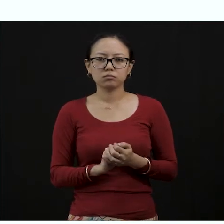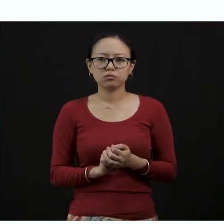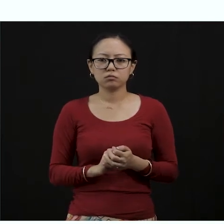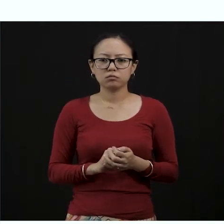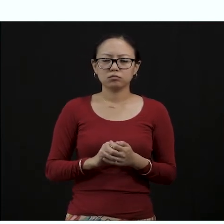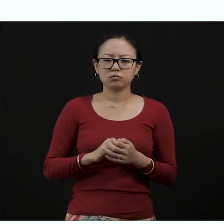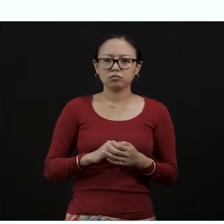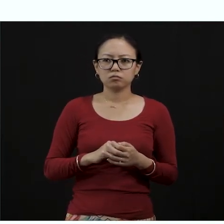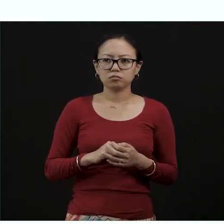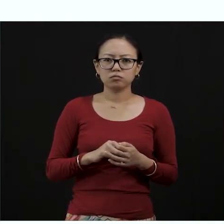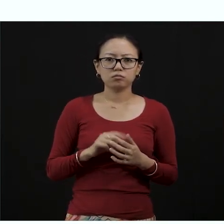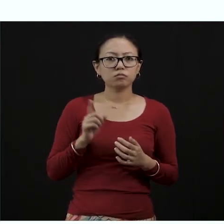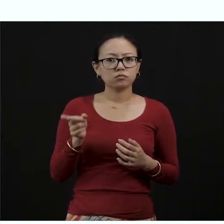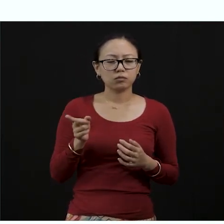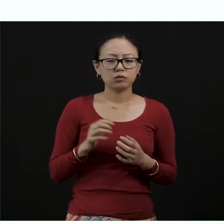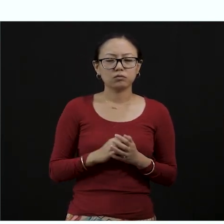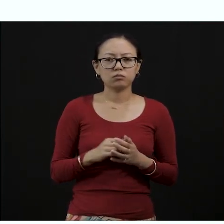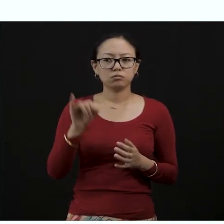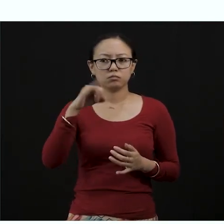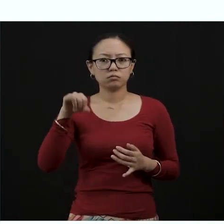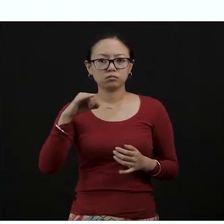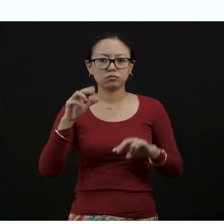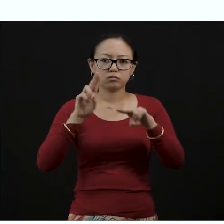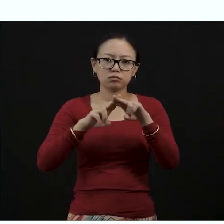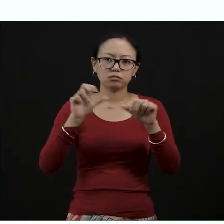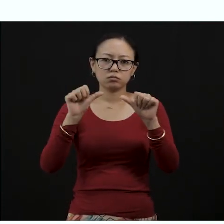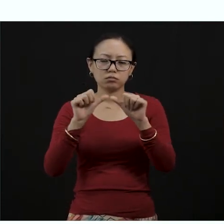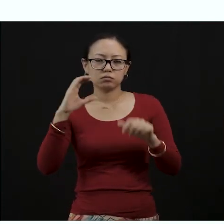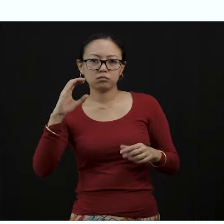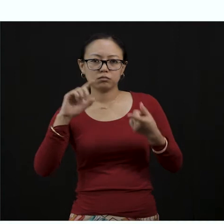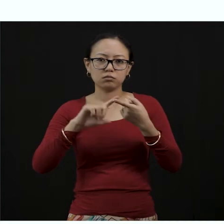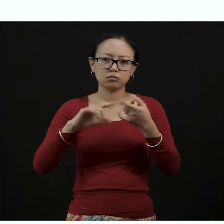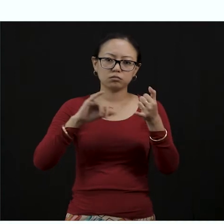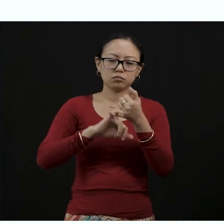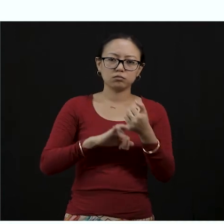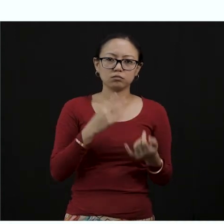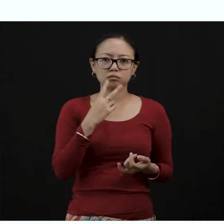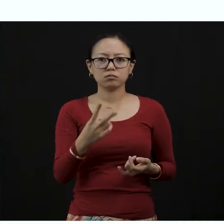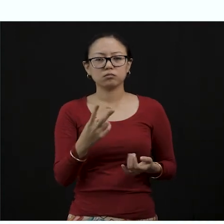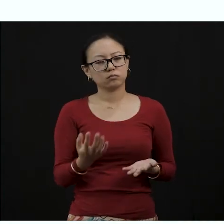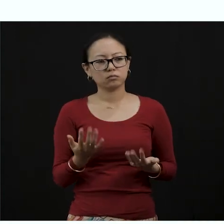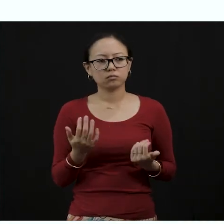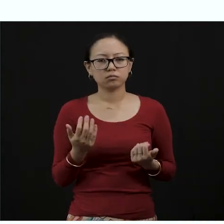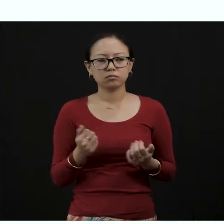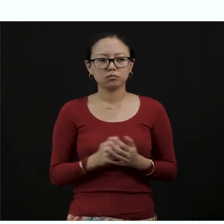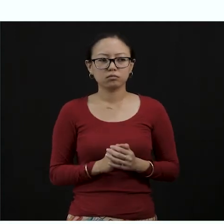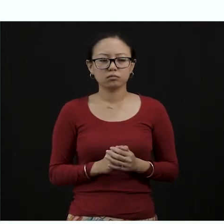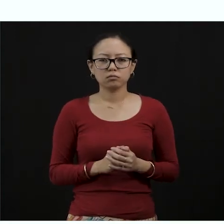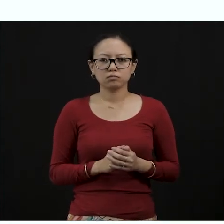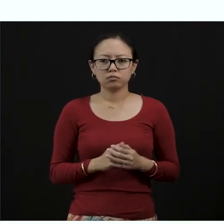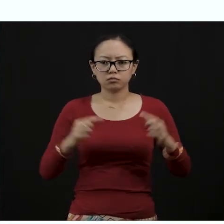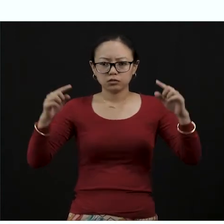6 faces, right? And these are the vertices. These are the edges. These are the